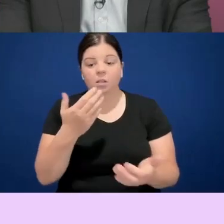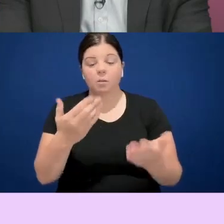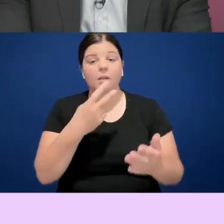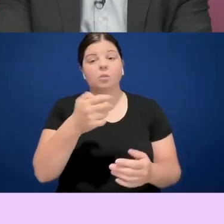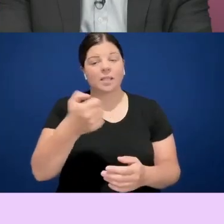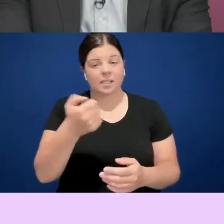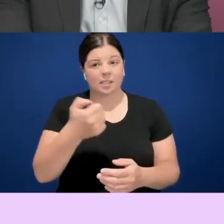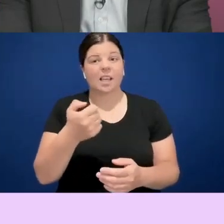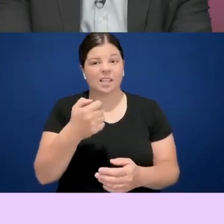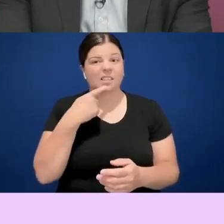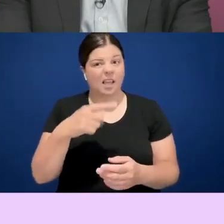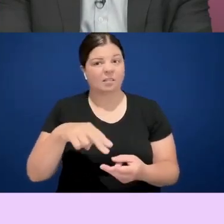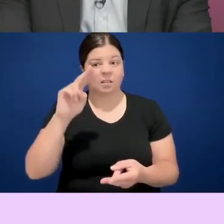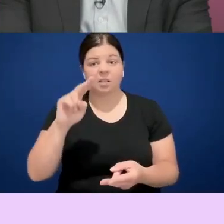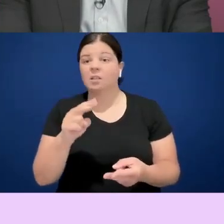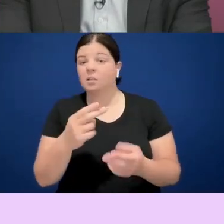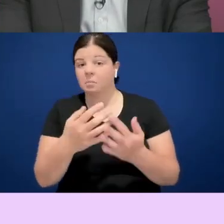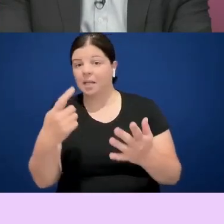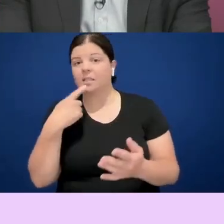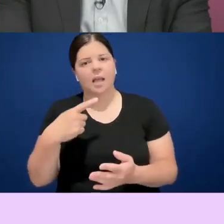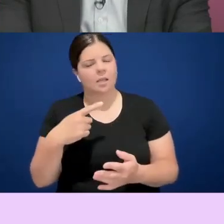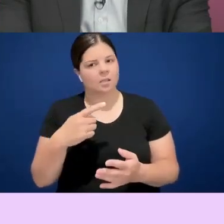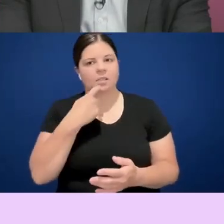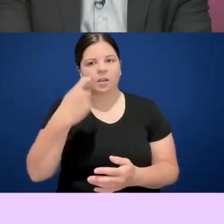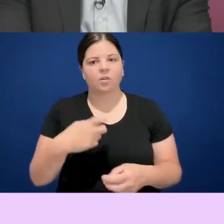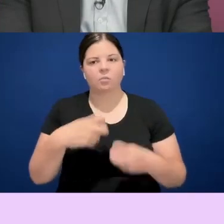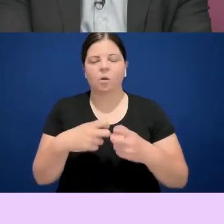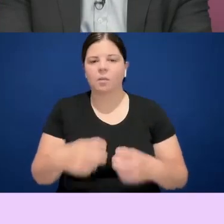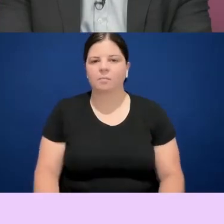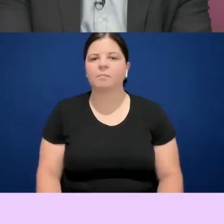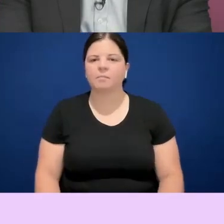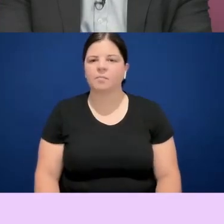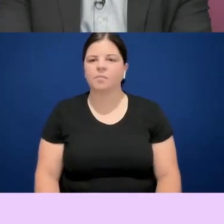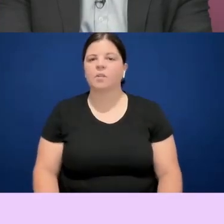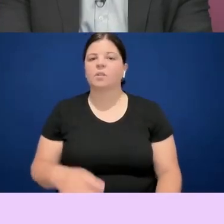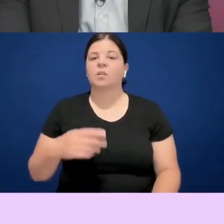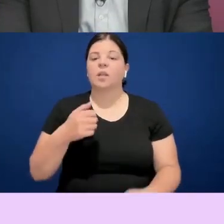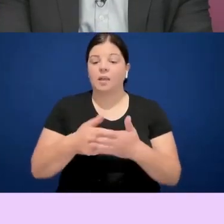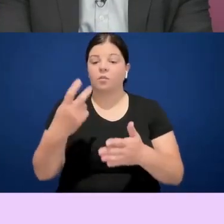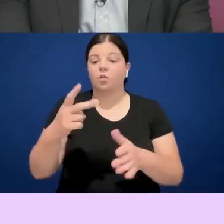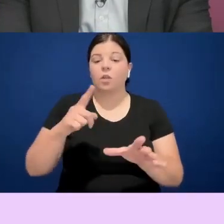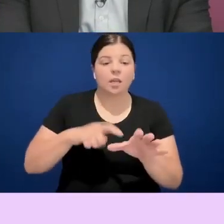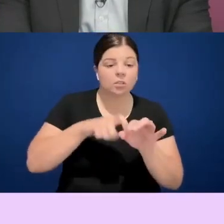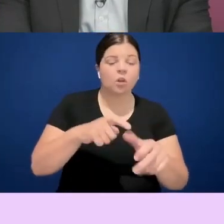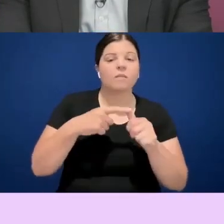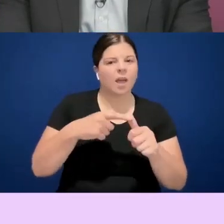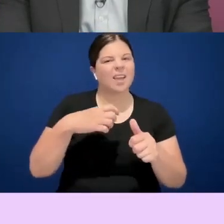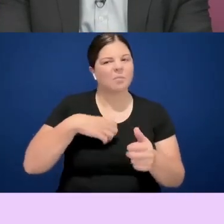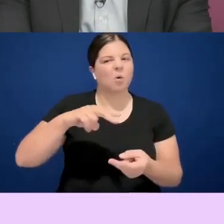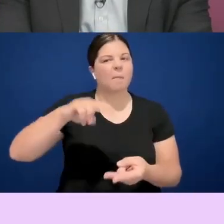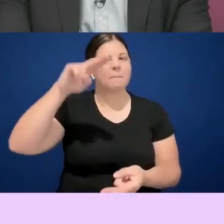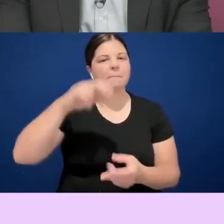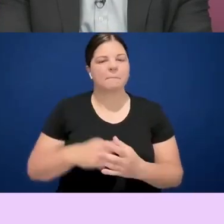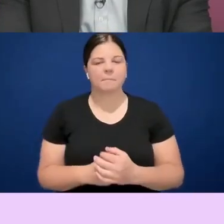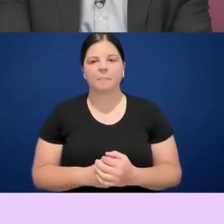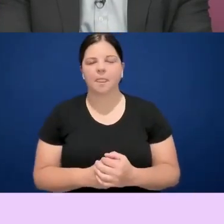viewing it as a major problem, steadily increasing with each of our survey waves. Heightened perceptions of corruption being a